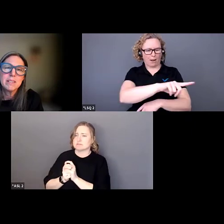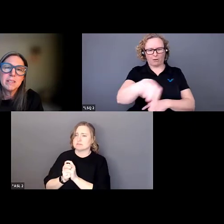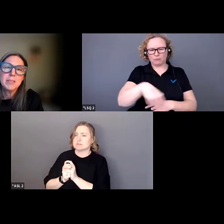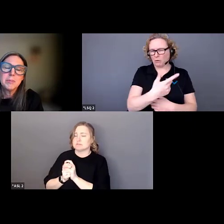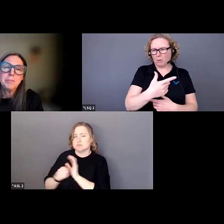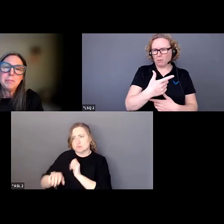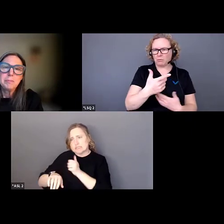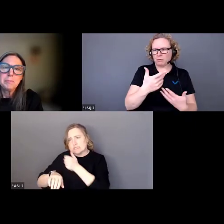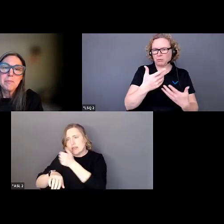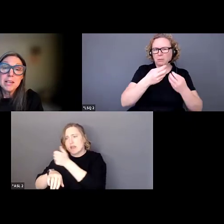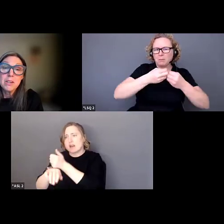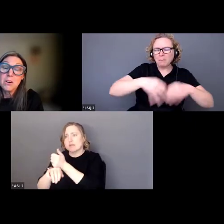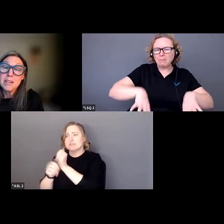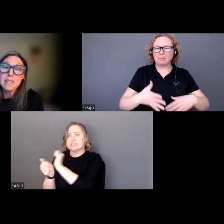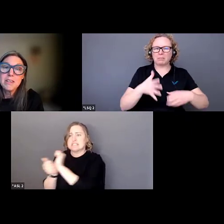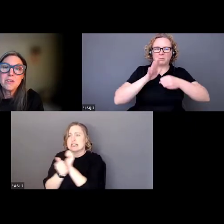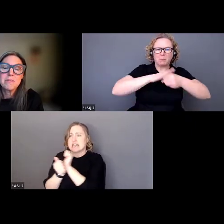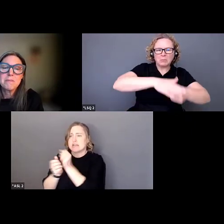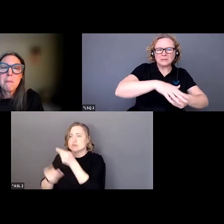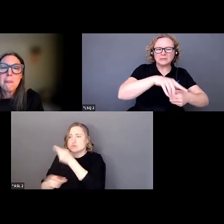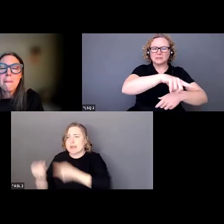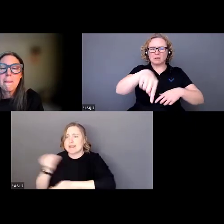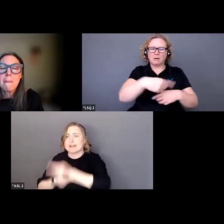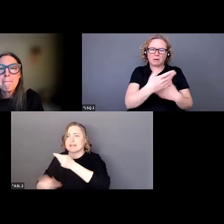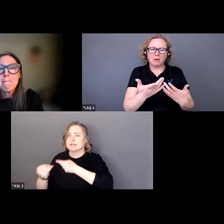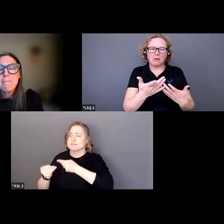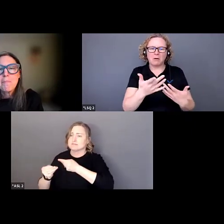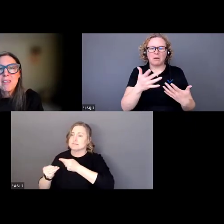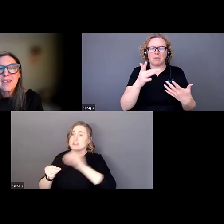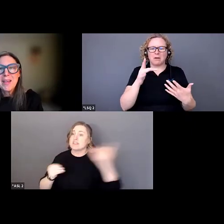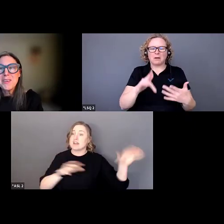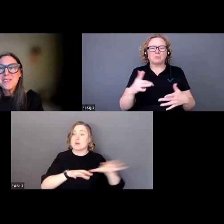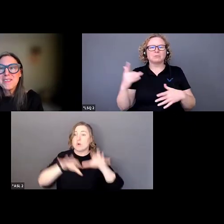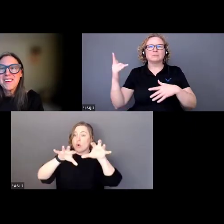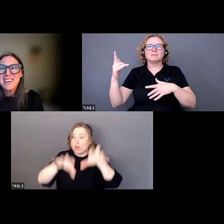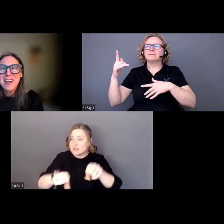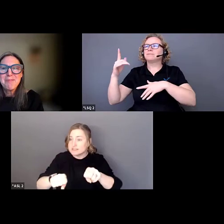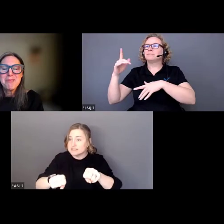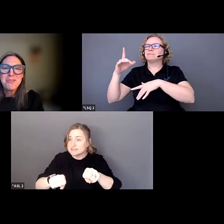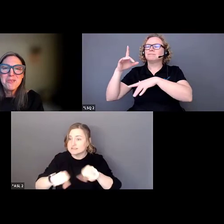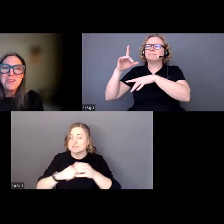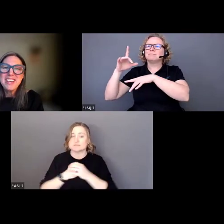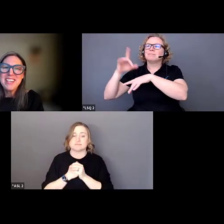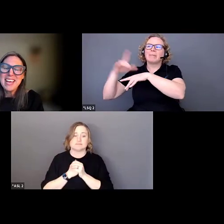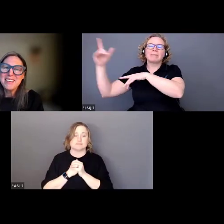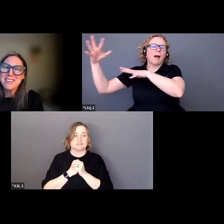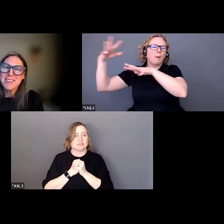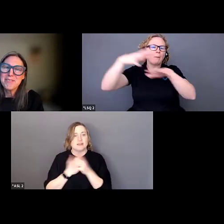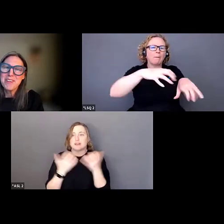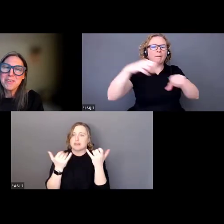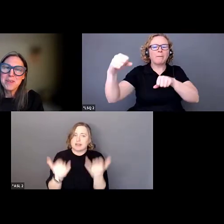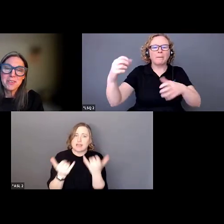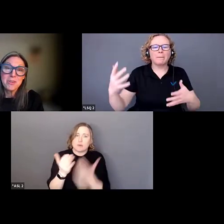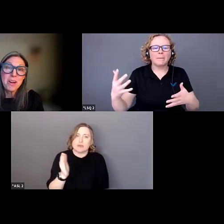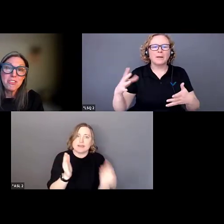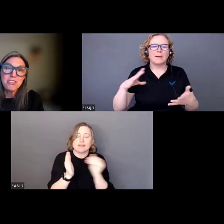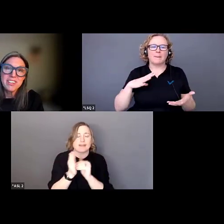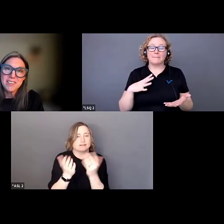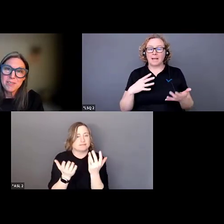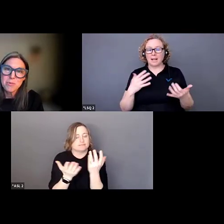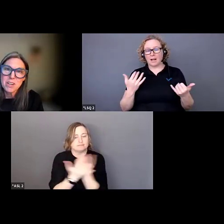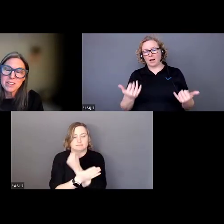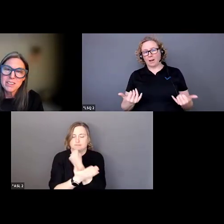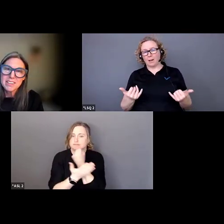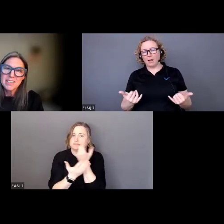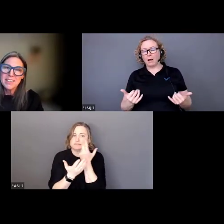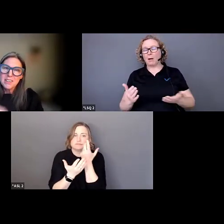trade and colonization. And this is our time to tune in again to this fundamental question